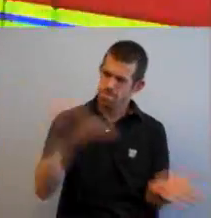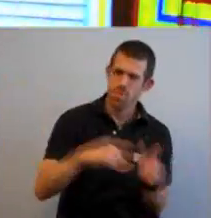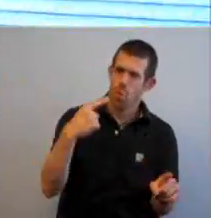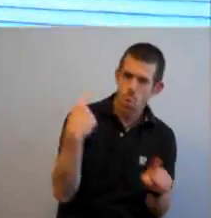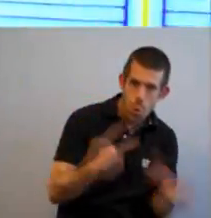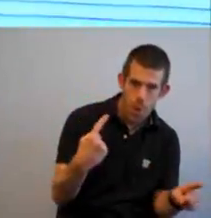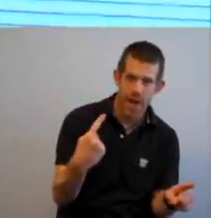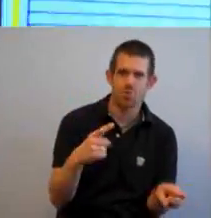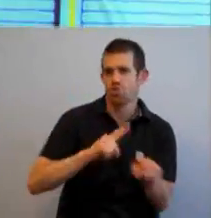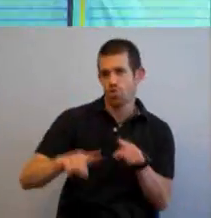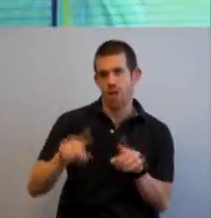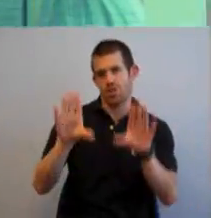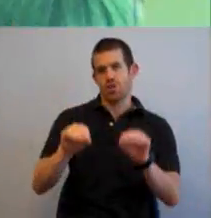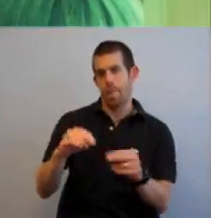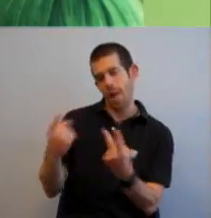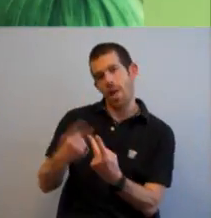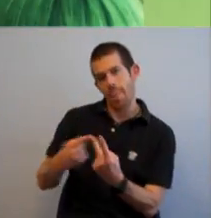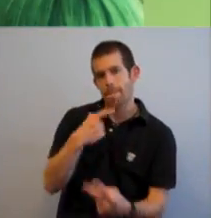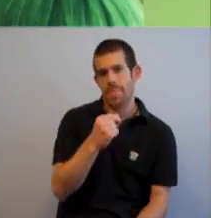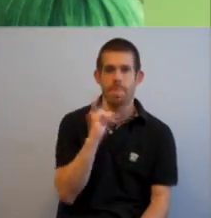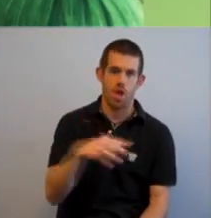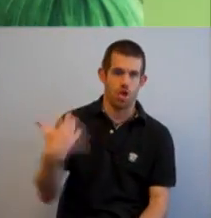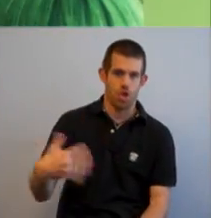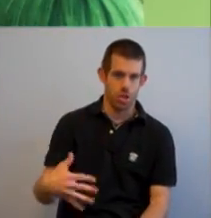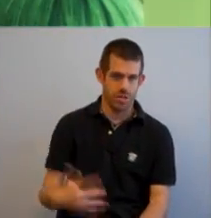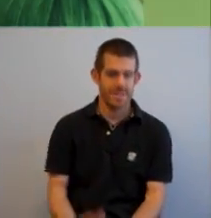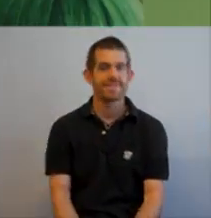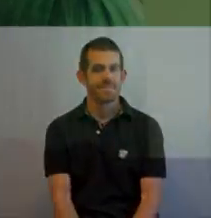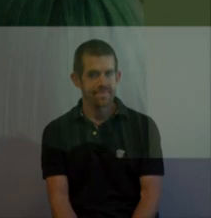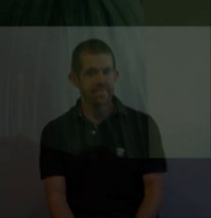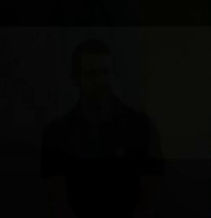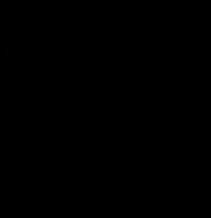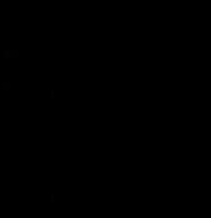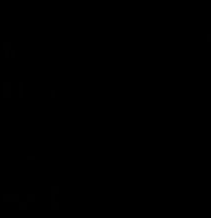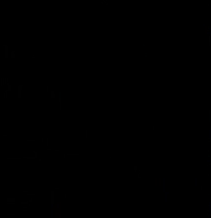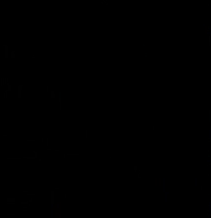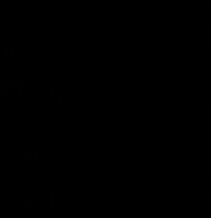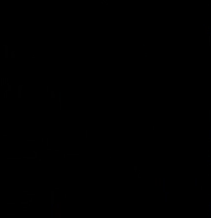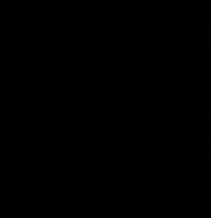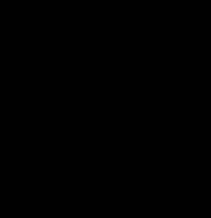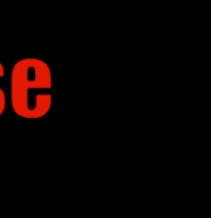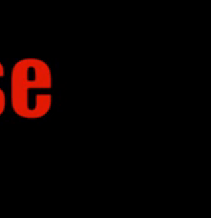quick enough to stop anybody from getting severely harmed.